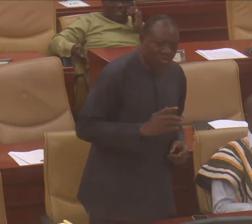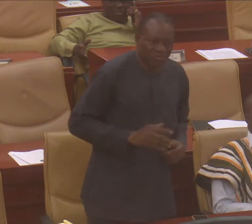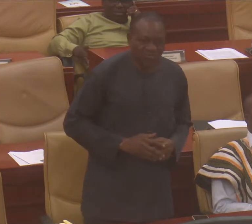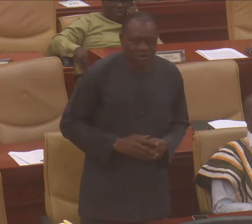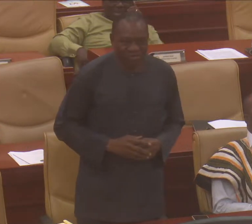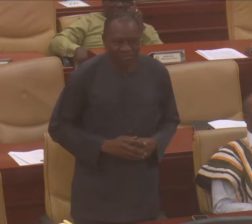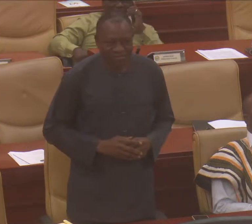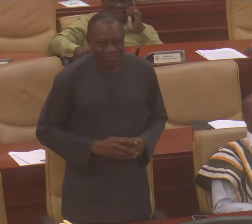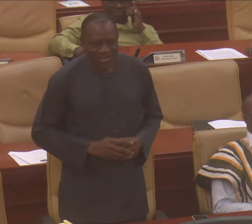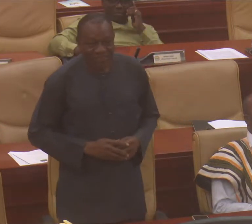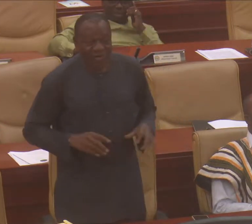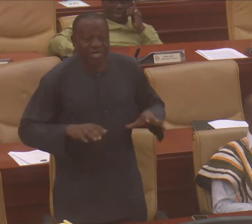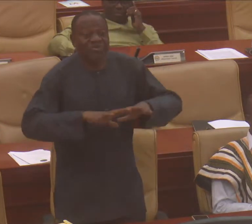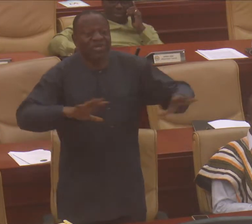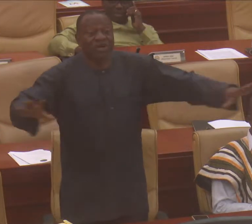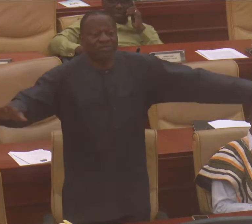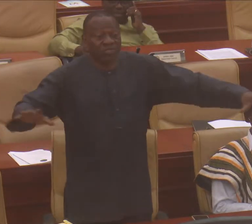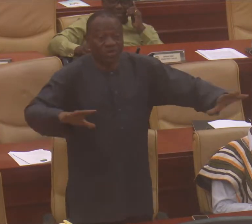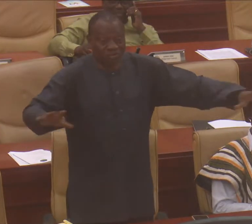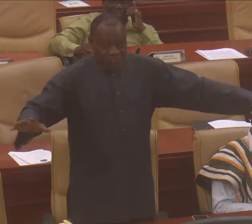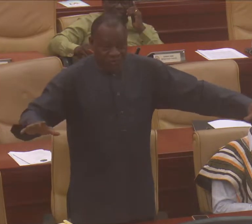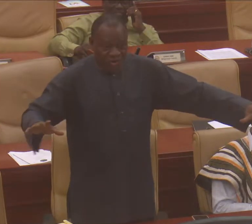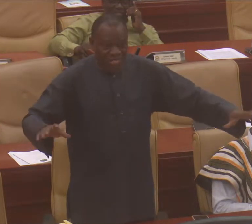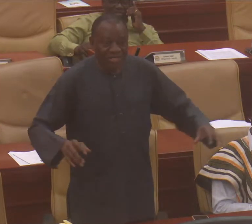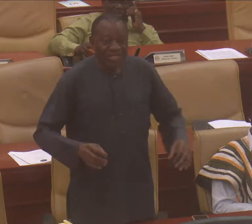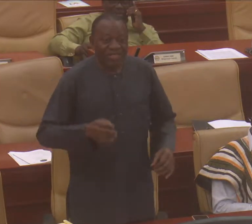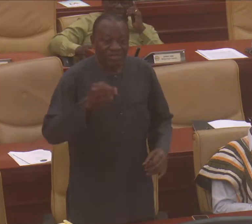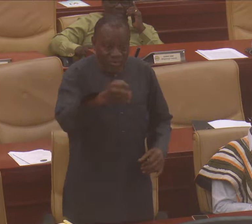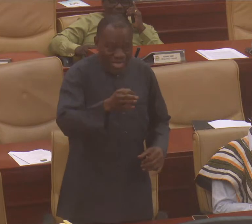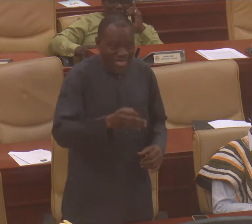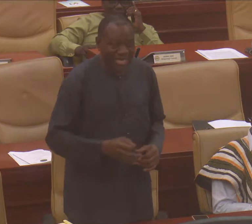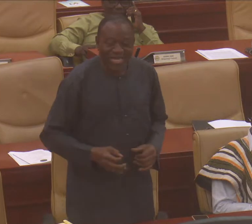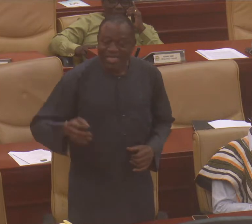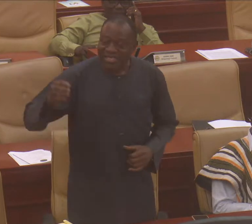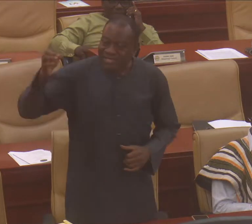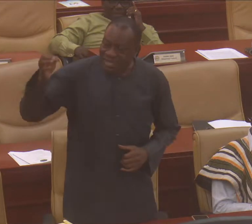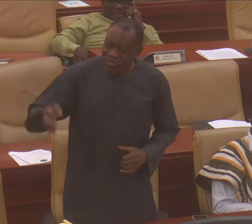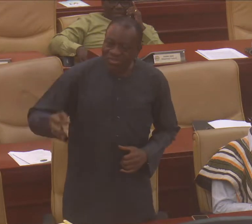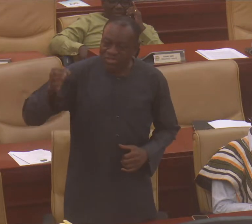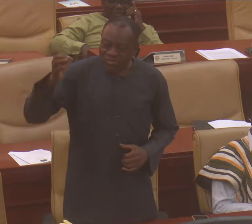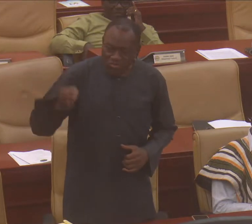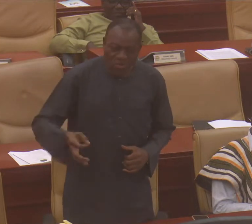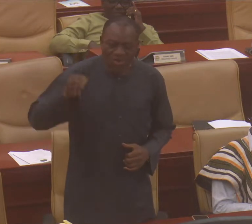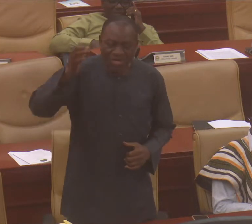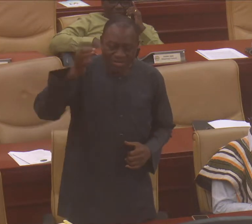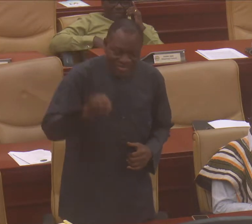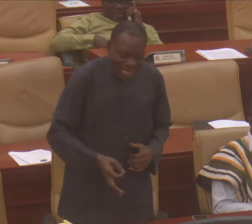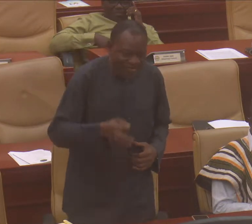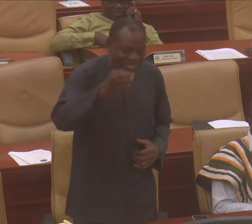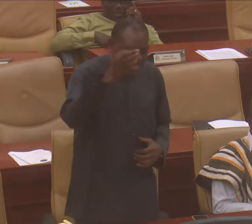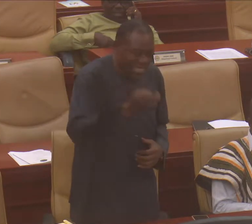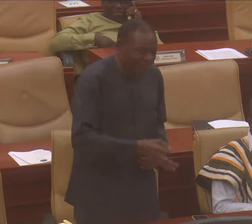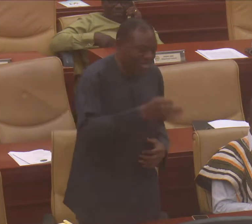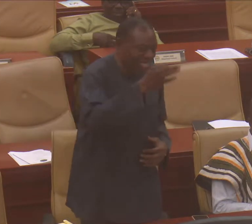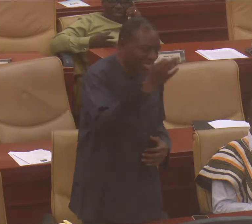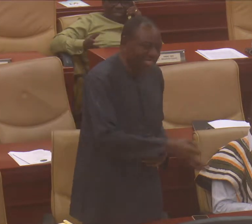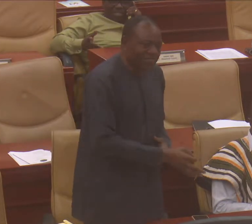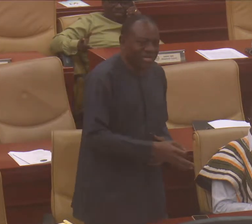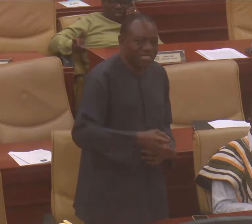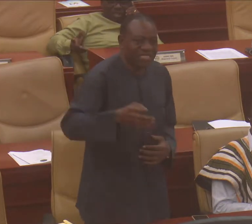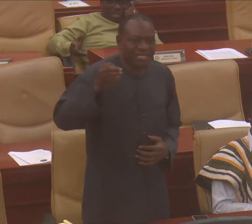John Kufuor, you are here. there was no direct